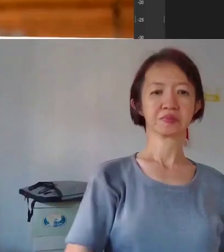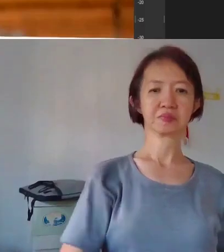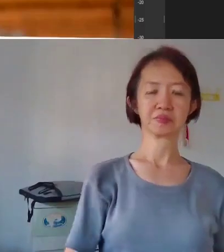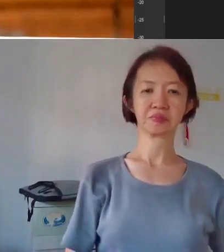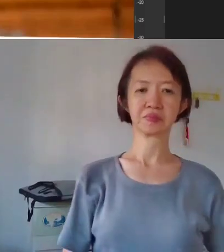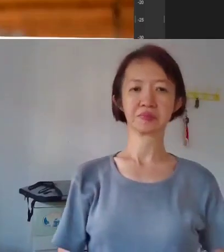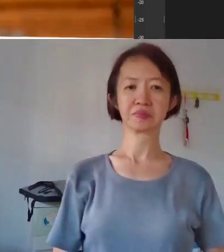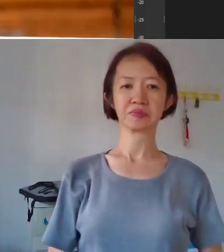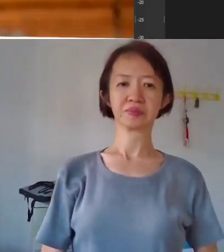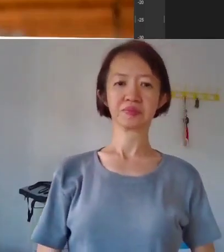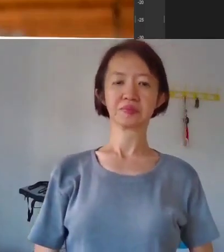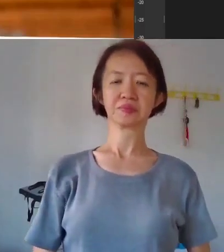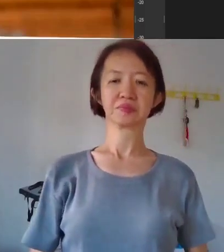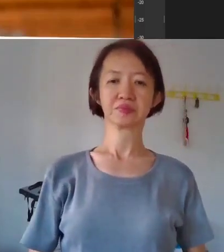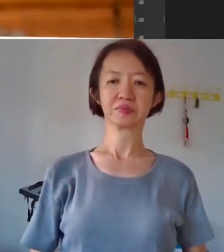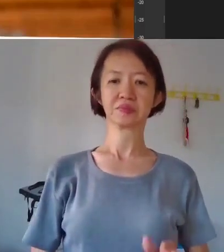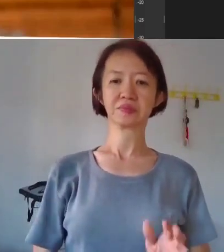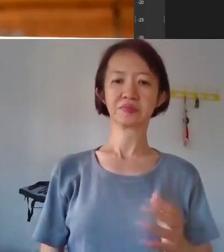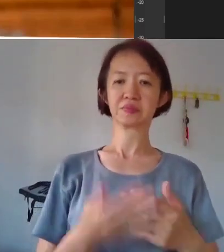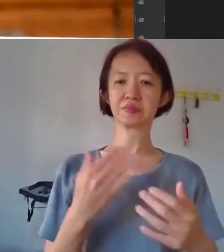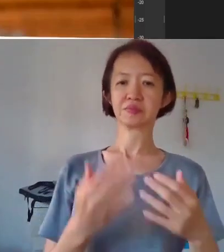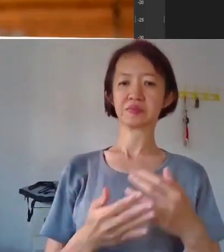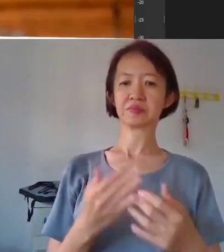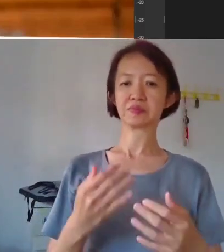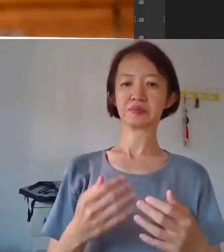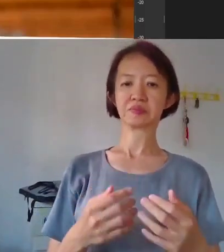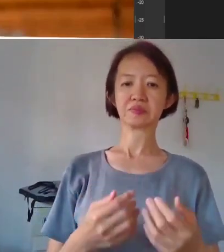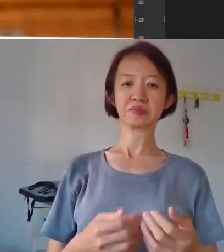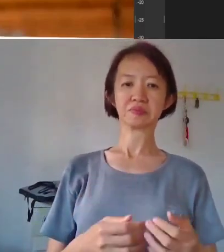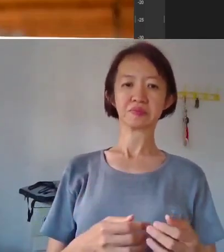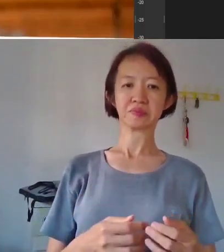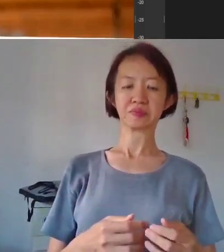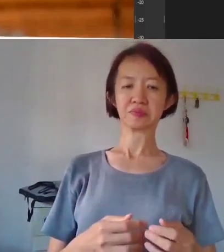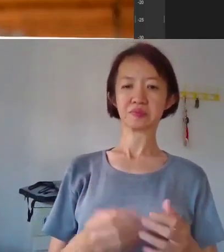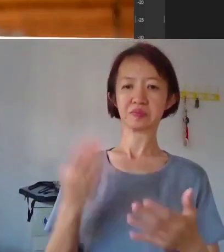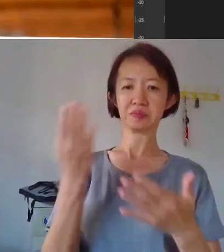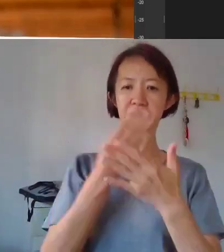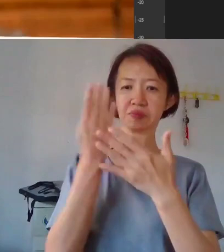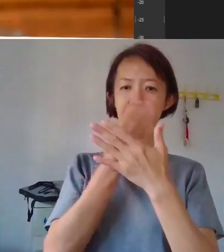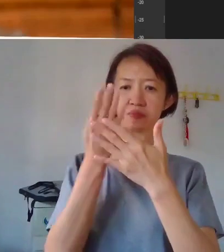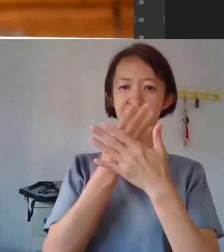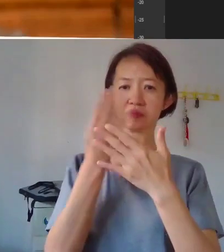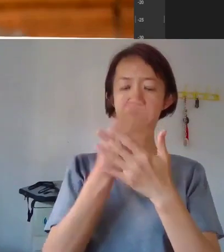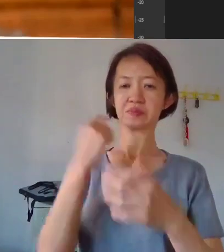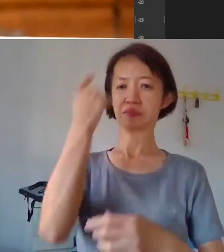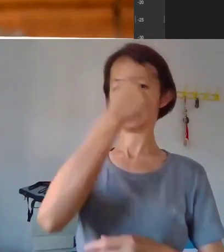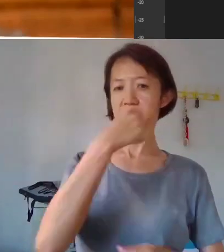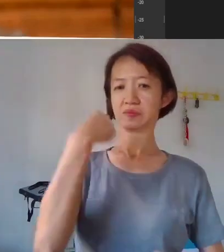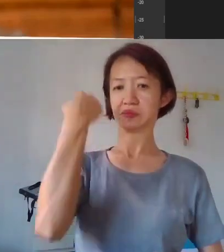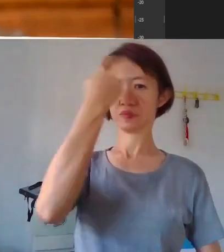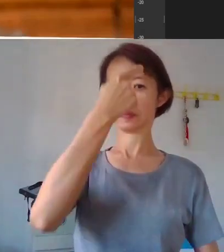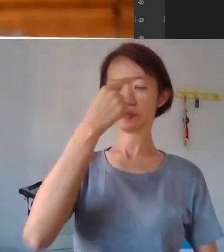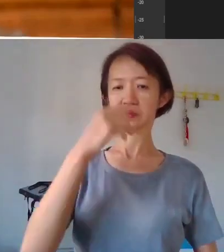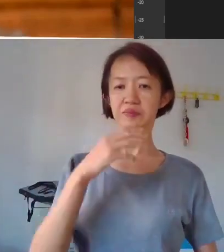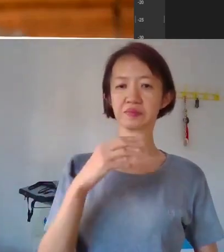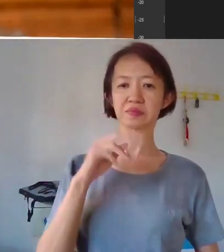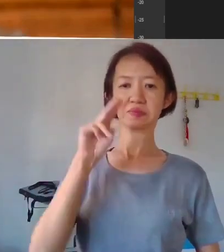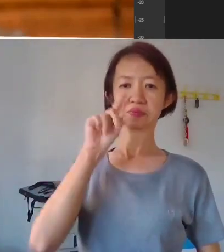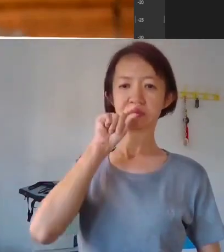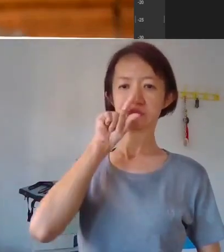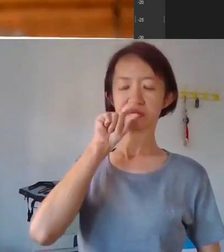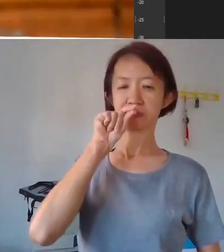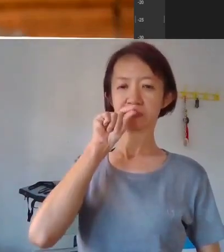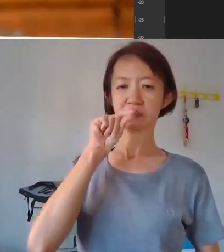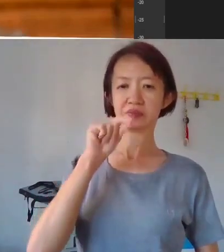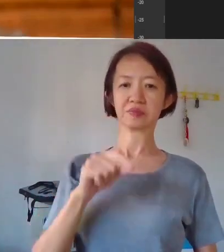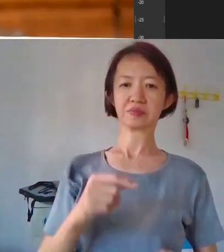Hi guys, it's Philip from Easy Tutorials. Today I will show you how to blur, for example, face of this bird. So it's